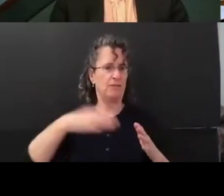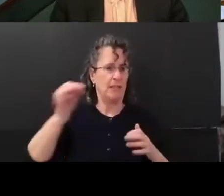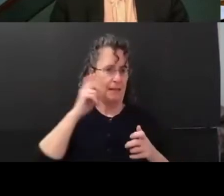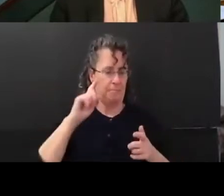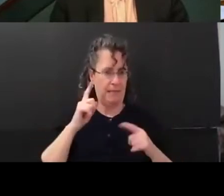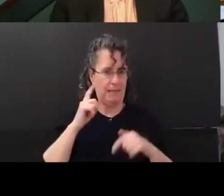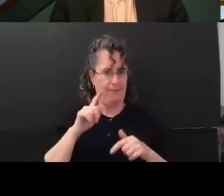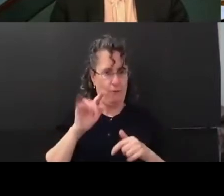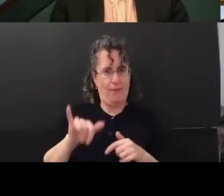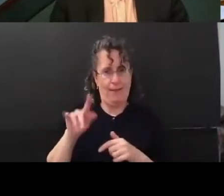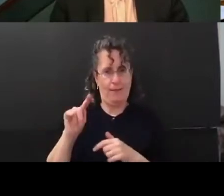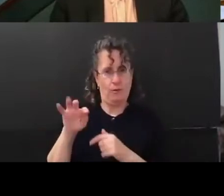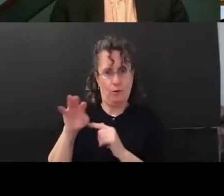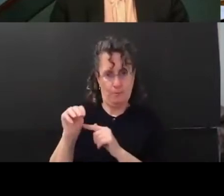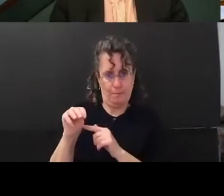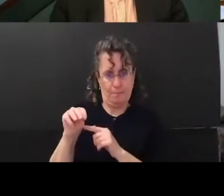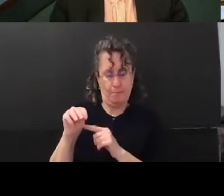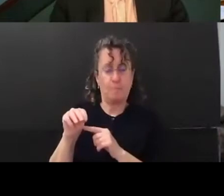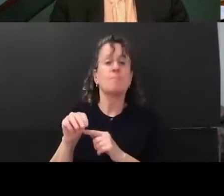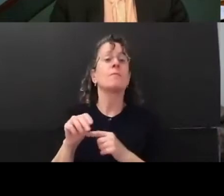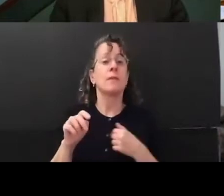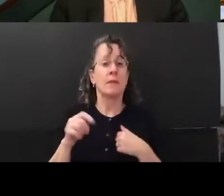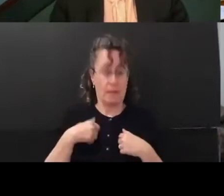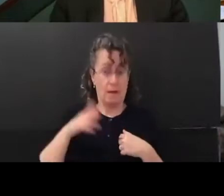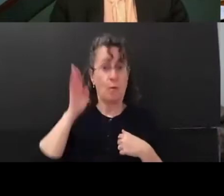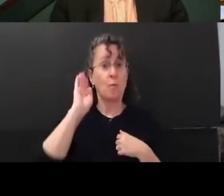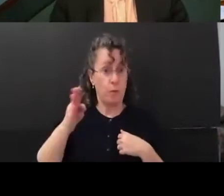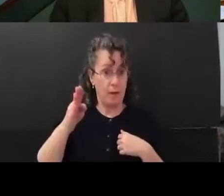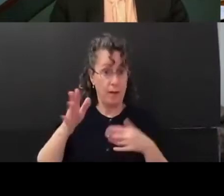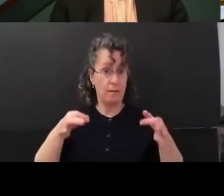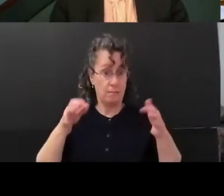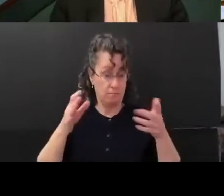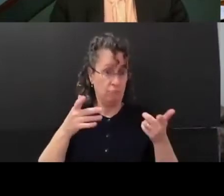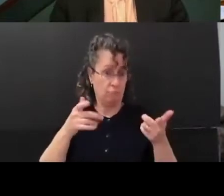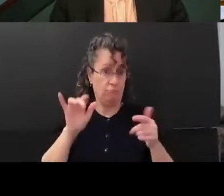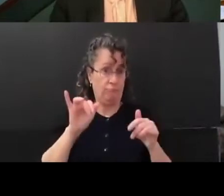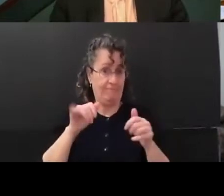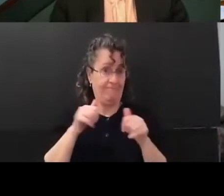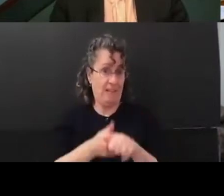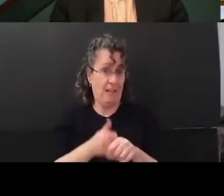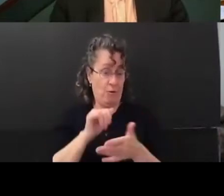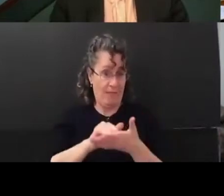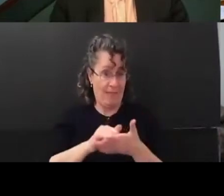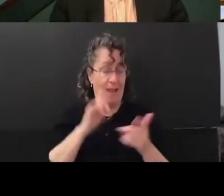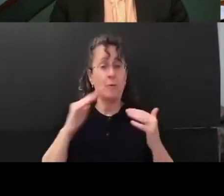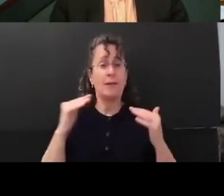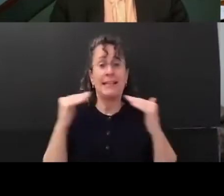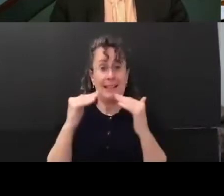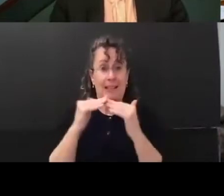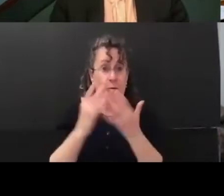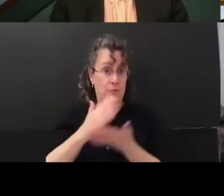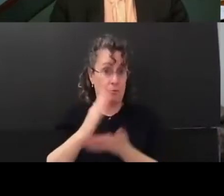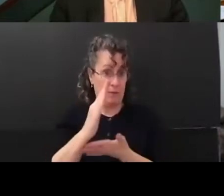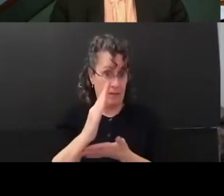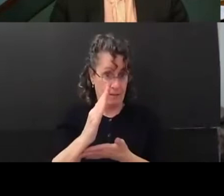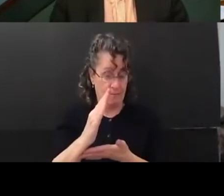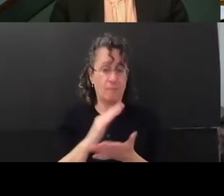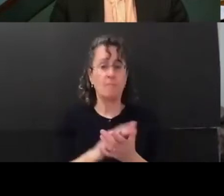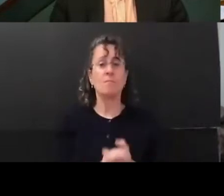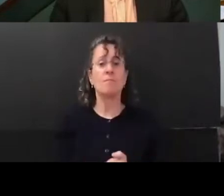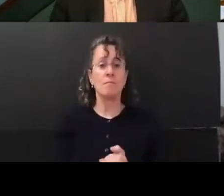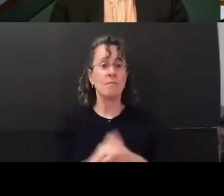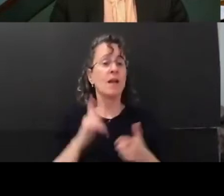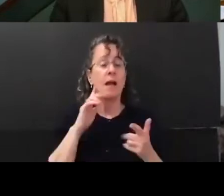have been elected, and will therein and will therein do equal right do equal right